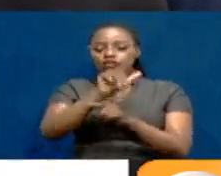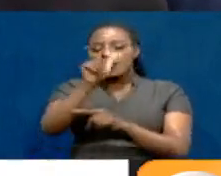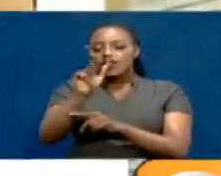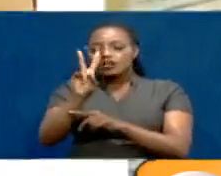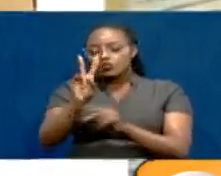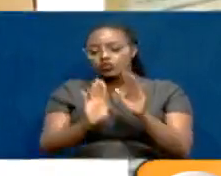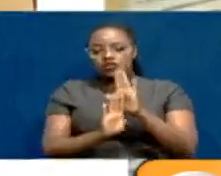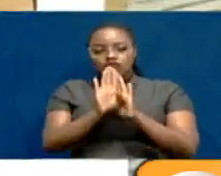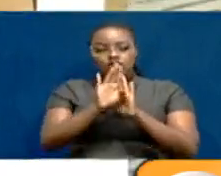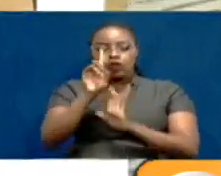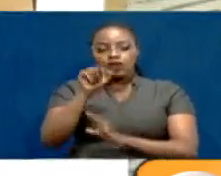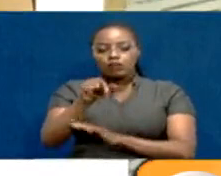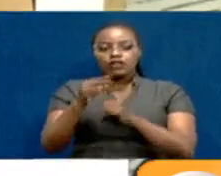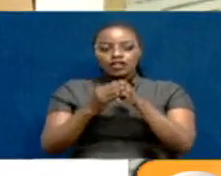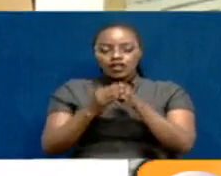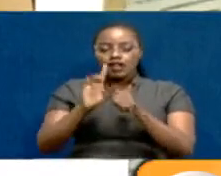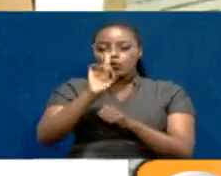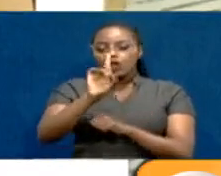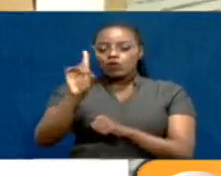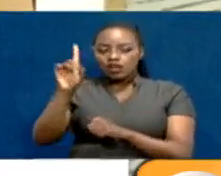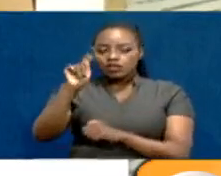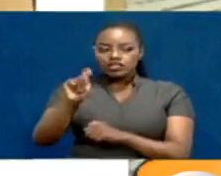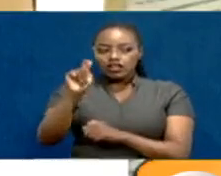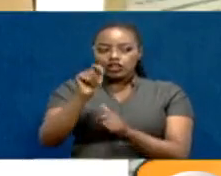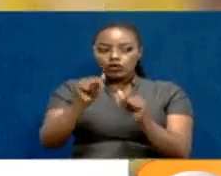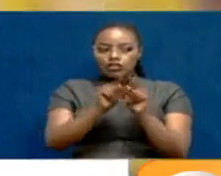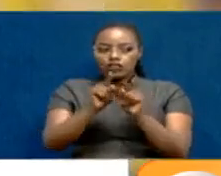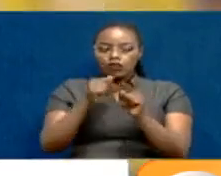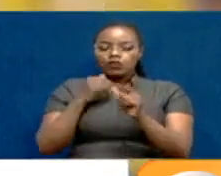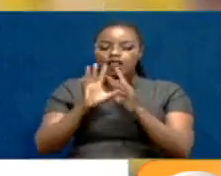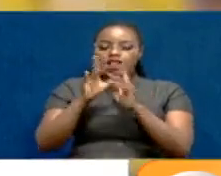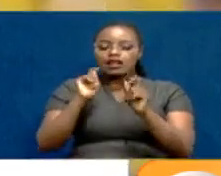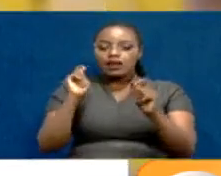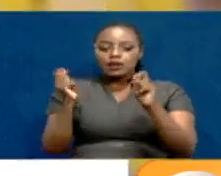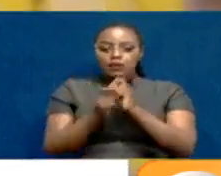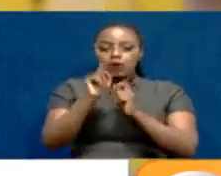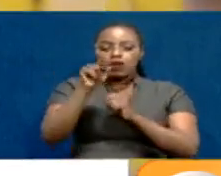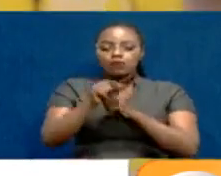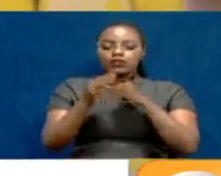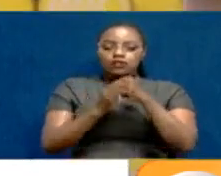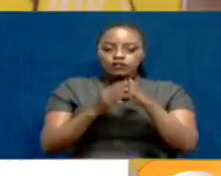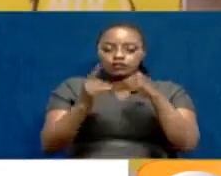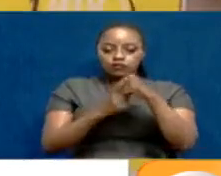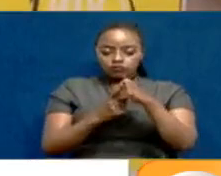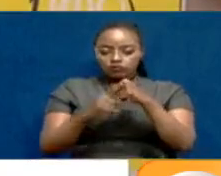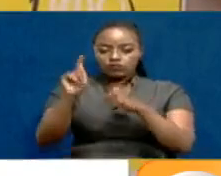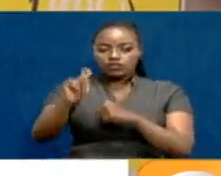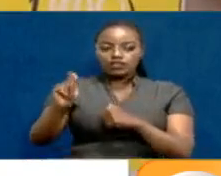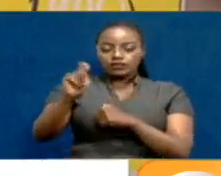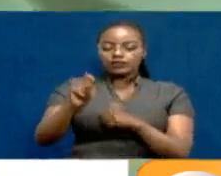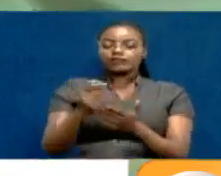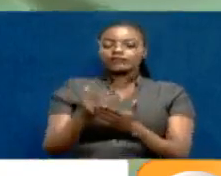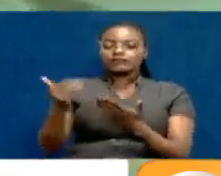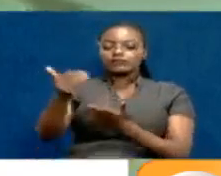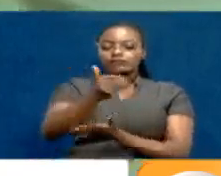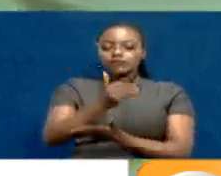upward revisions of 1.911 trillion shillings, which was later revised to 1.976 trillion shillings. Revenue